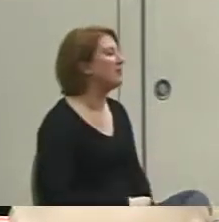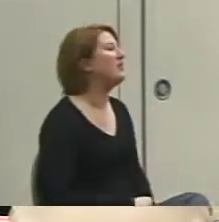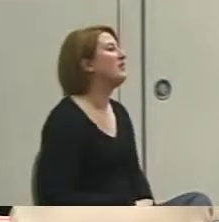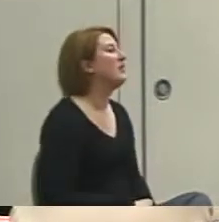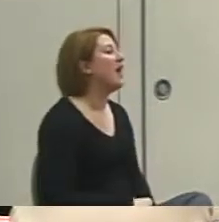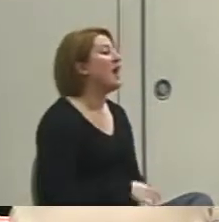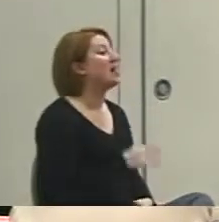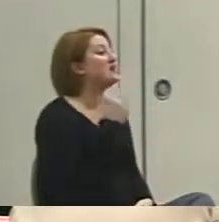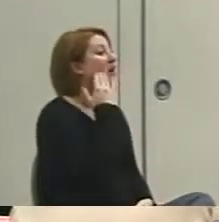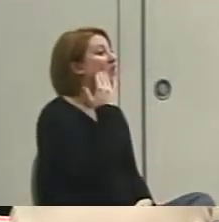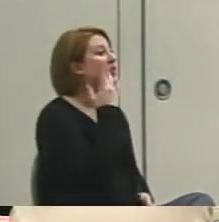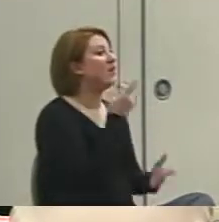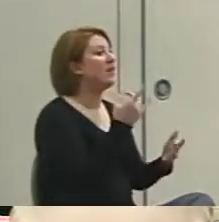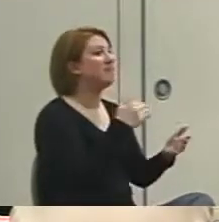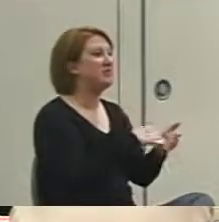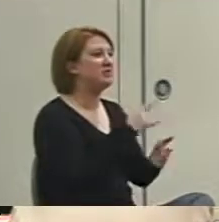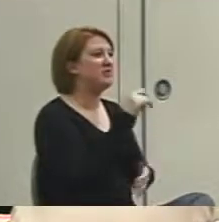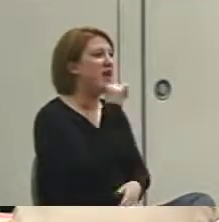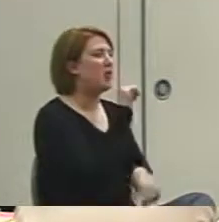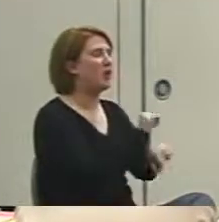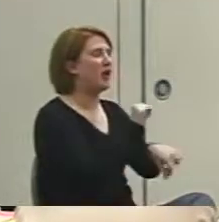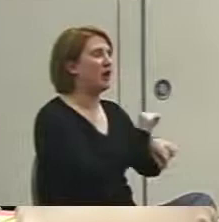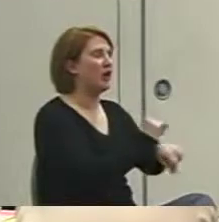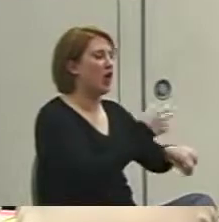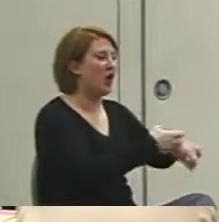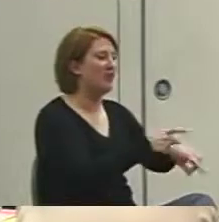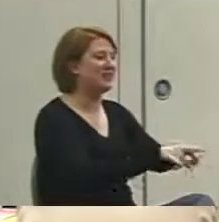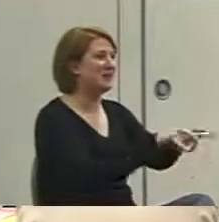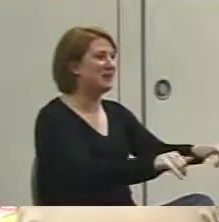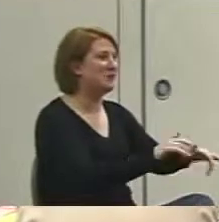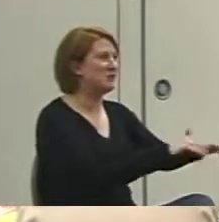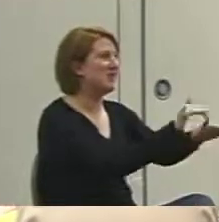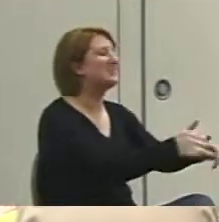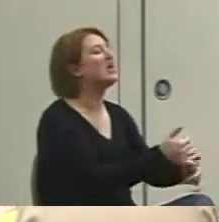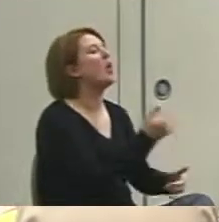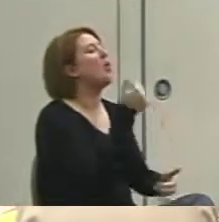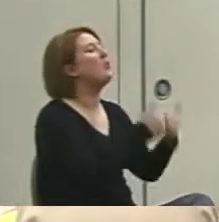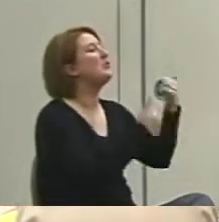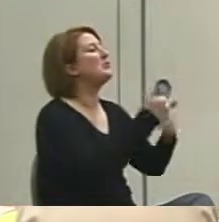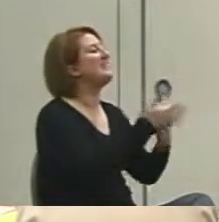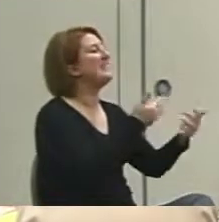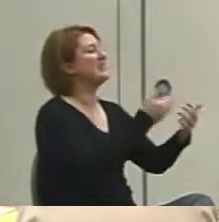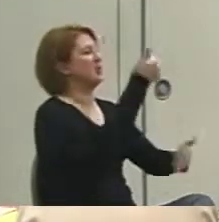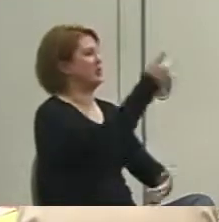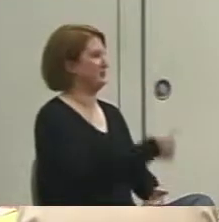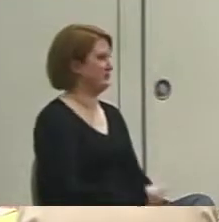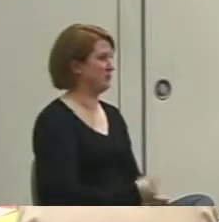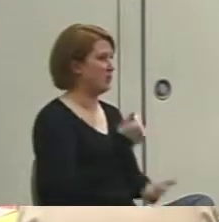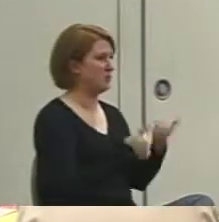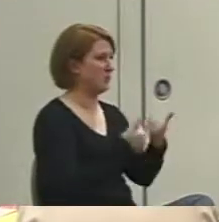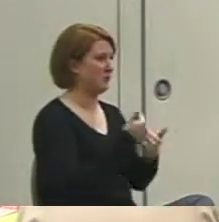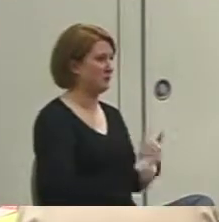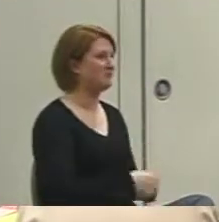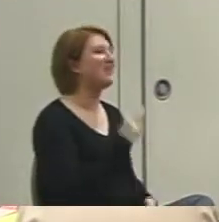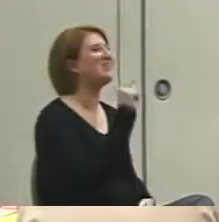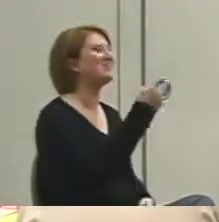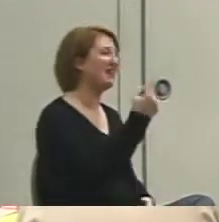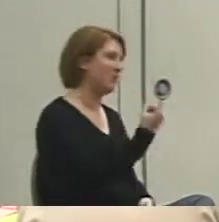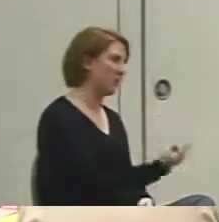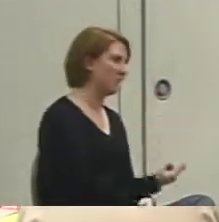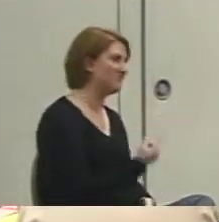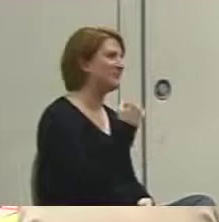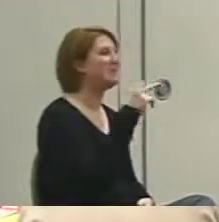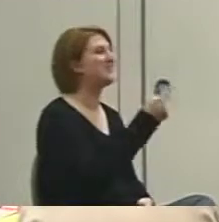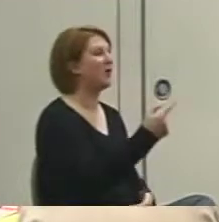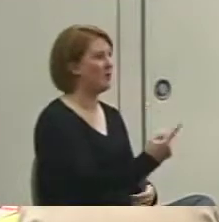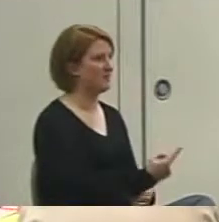with it. And I know, again, you're not working real hard at the same time you're doing this, but which one was easier to do? The